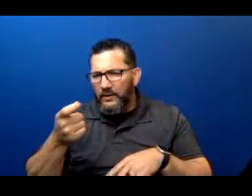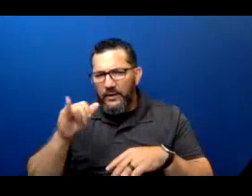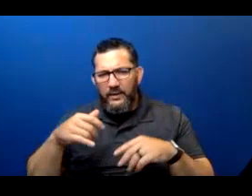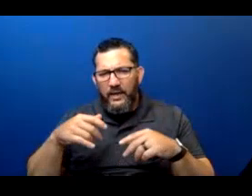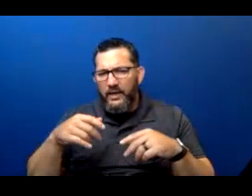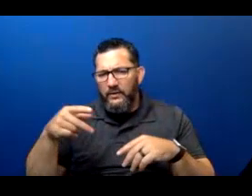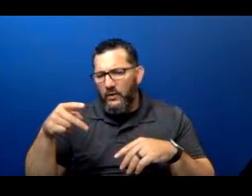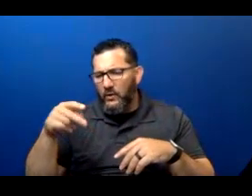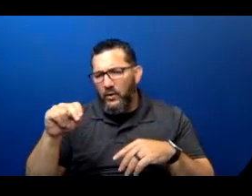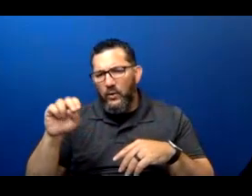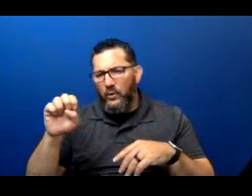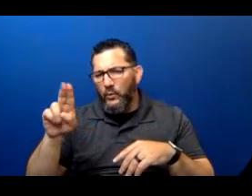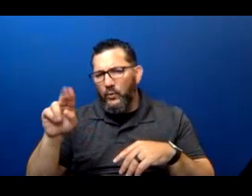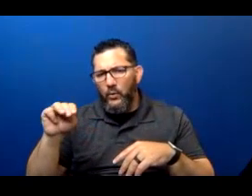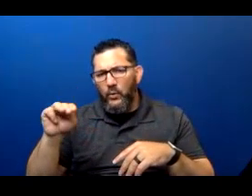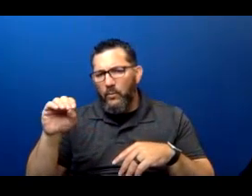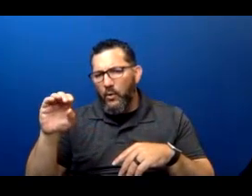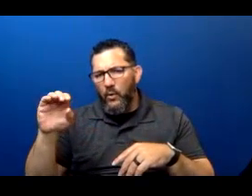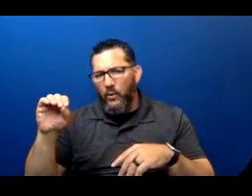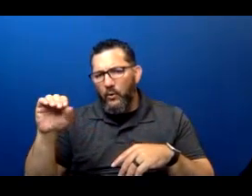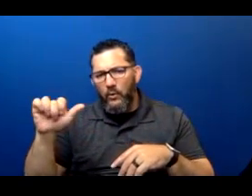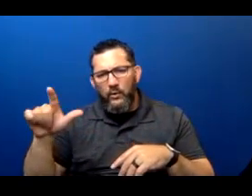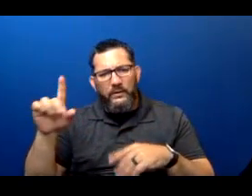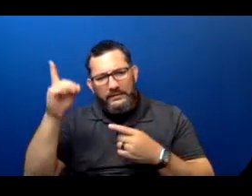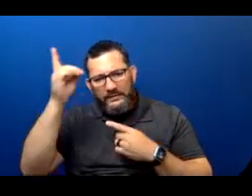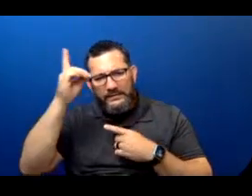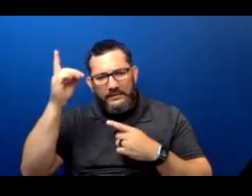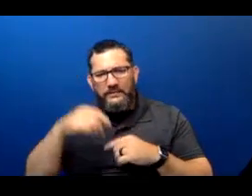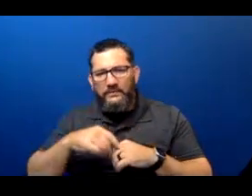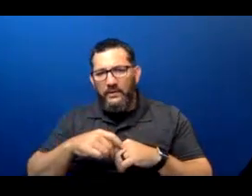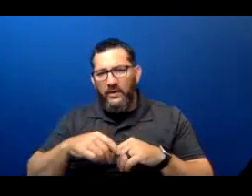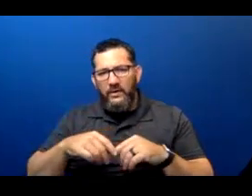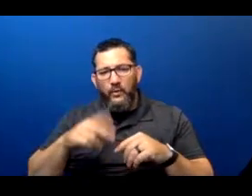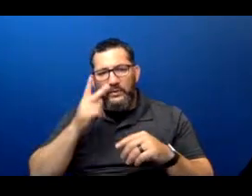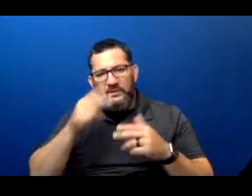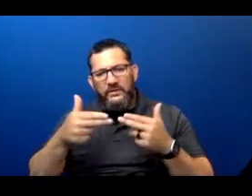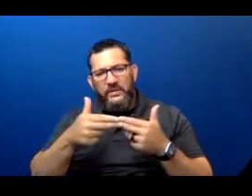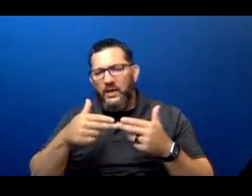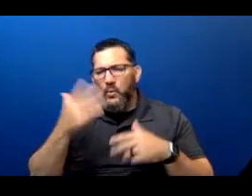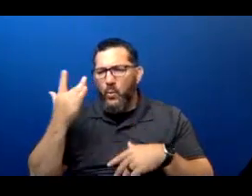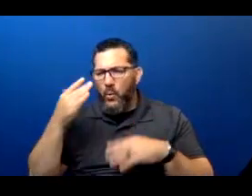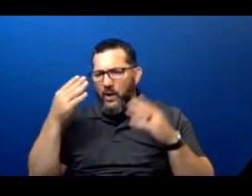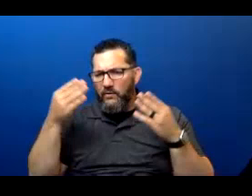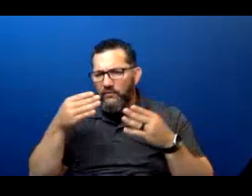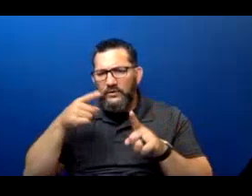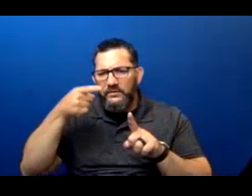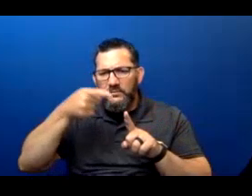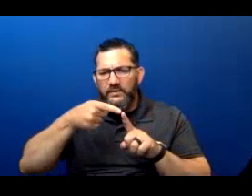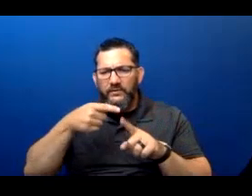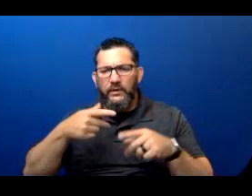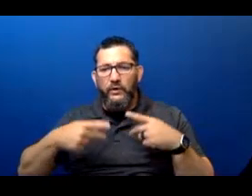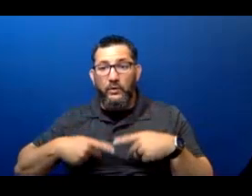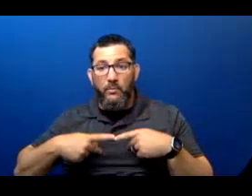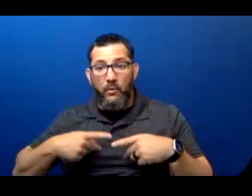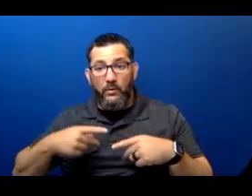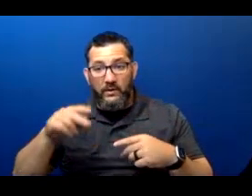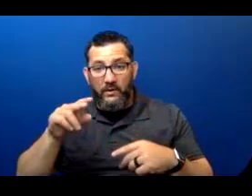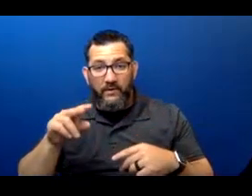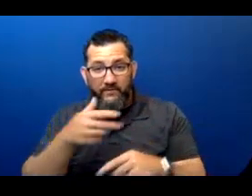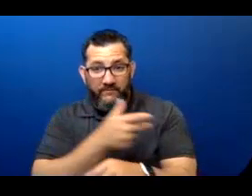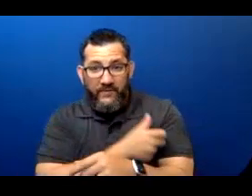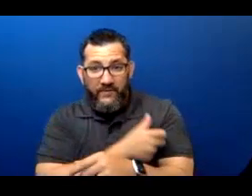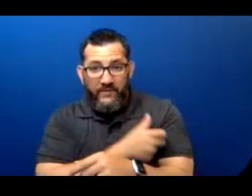disease. Next slide. Maybe you're wondering why I did focus on the pneumonia vaccine, and I guess I want